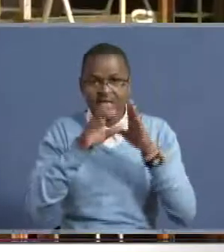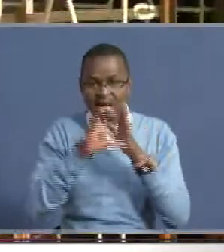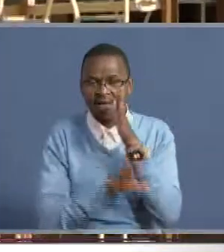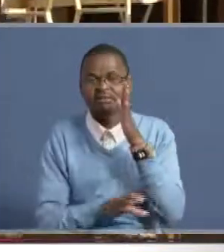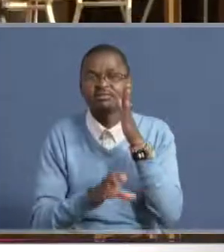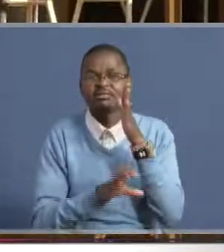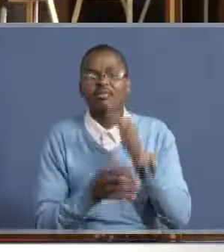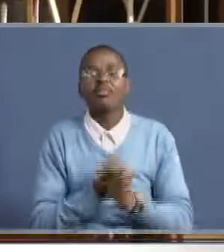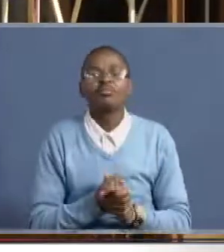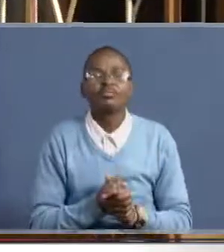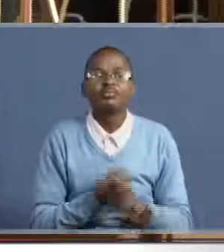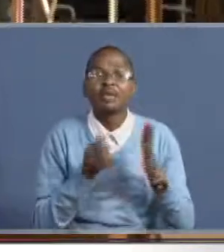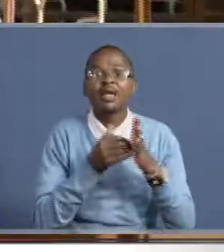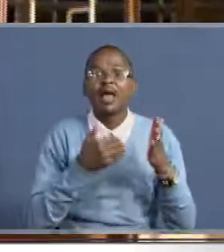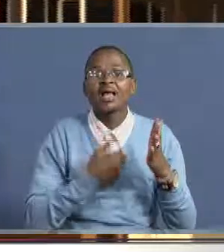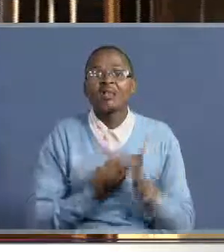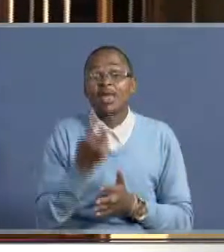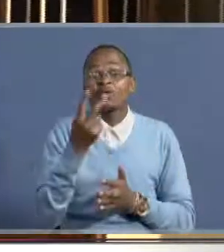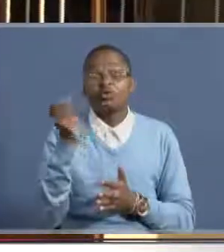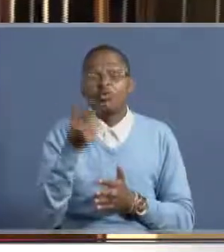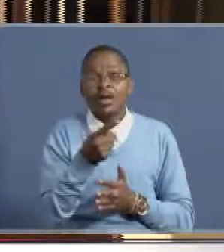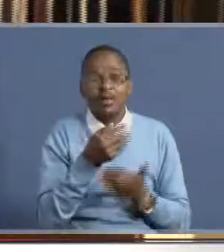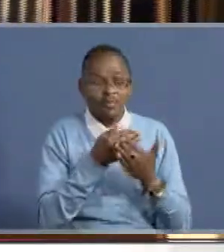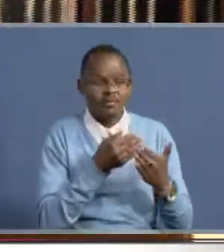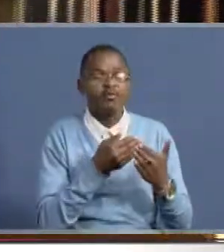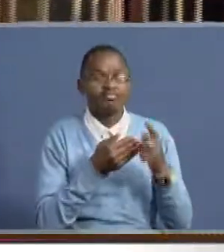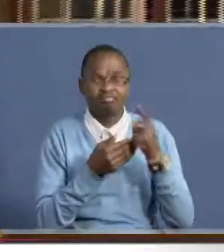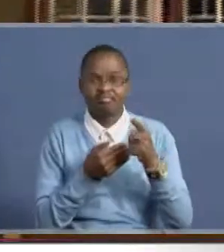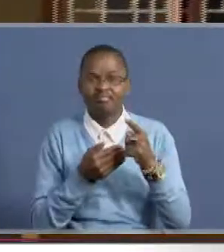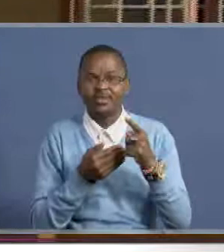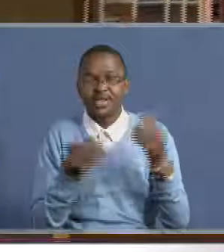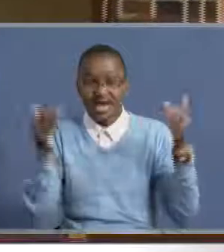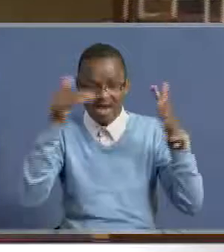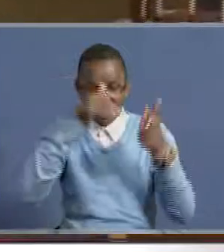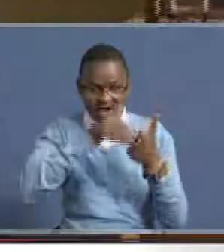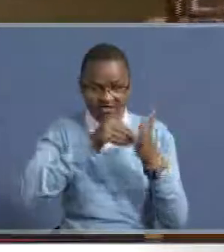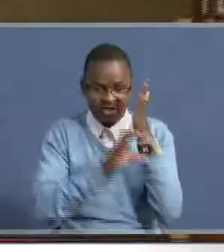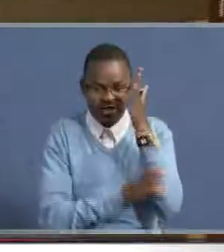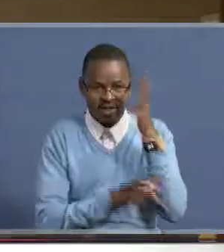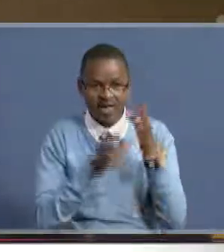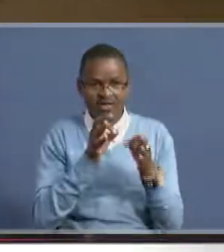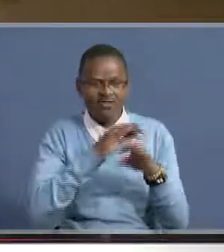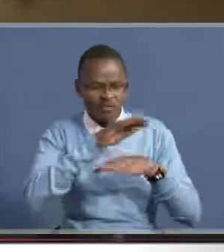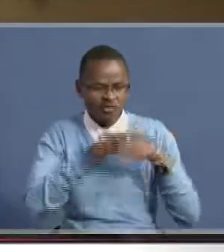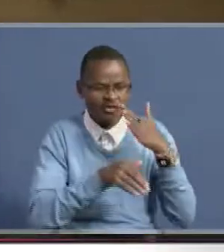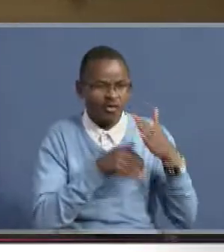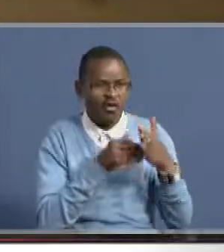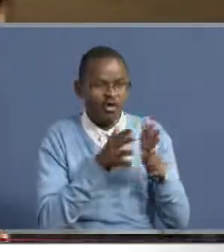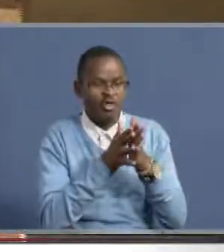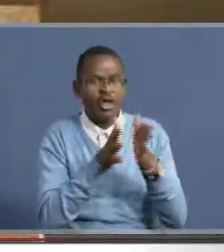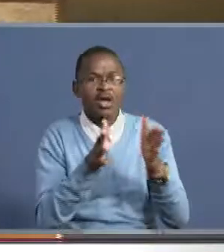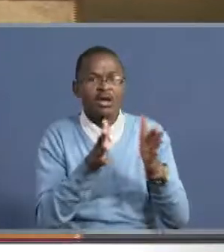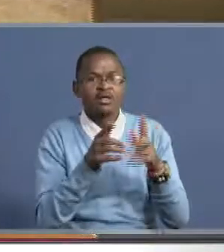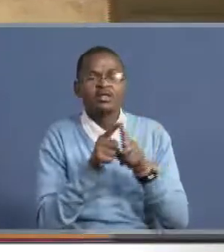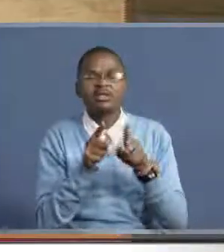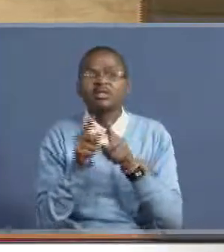country. It has been 2 months since the 100 Cuban doctors arrived in the country. If what the local residents